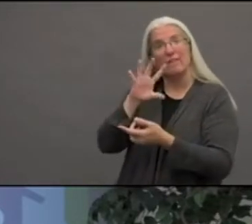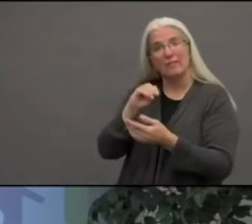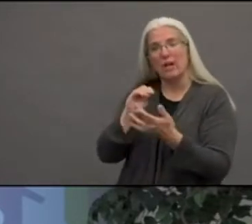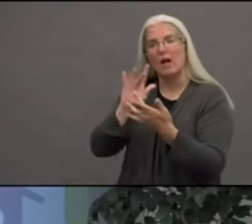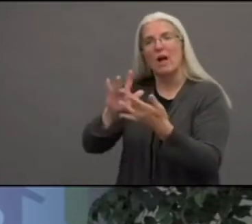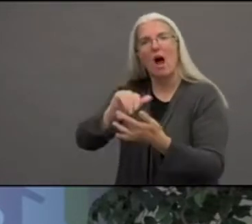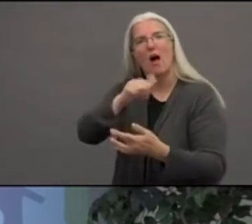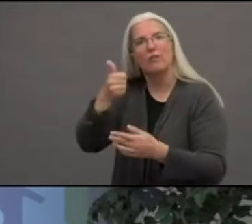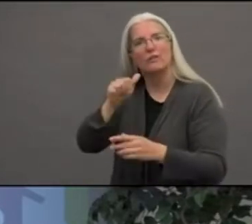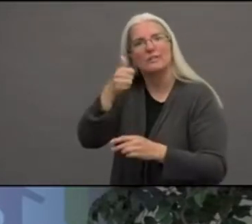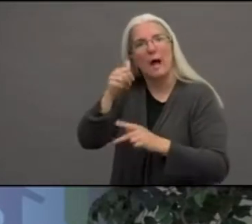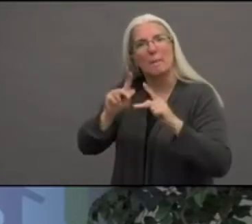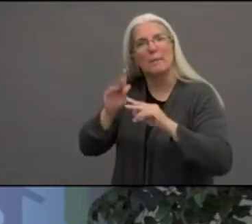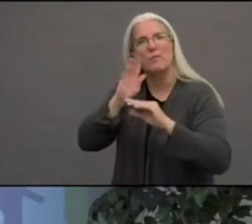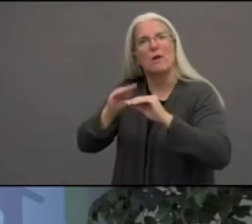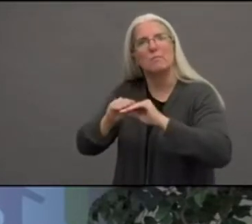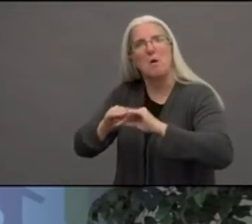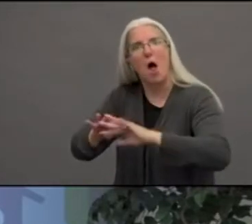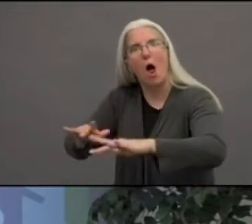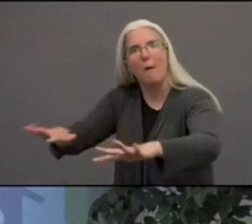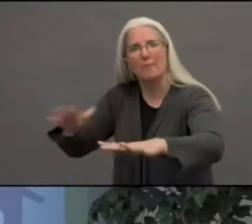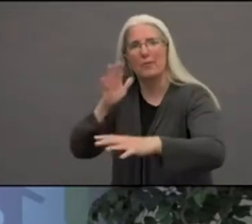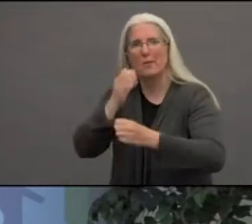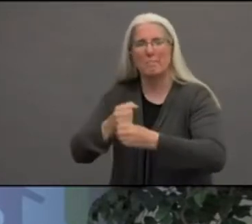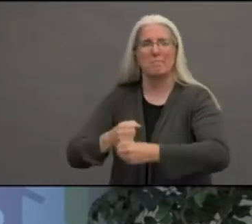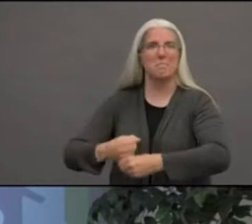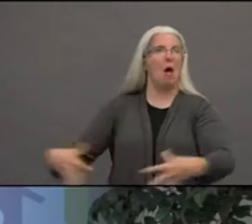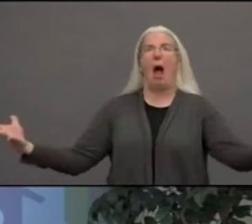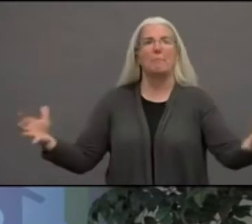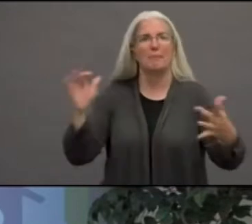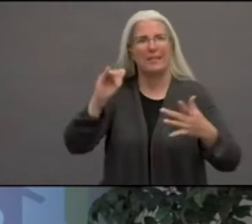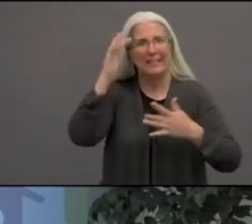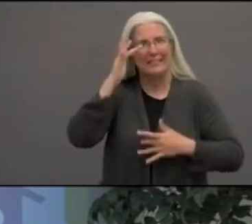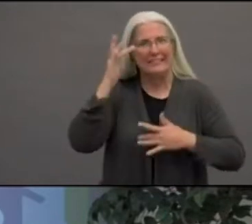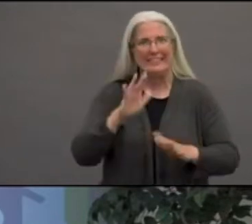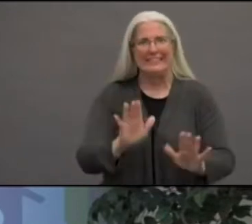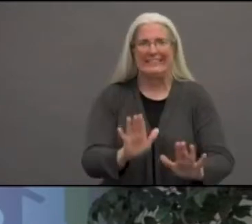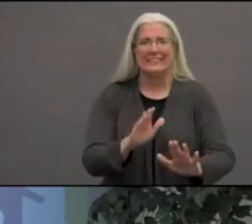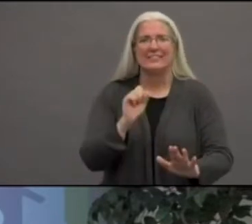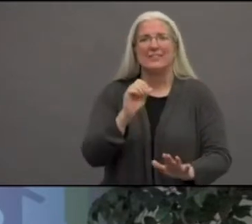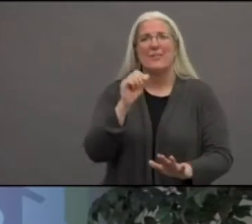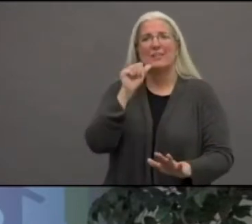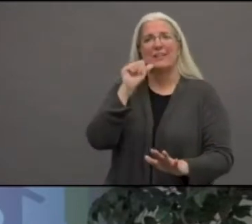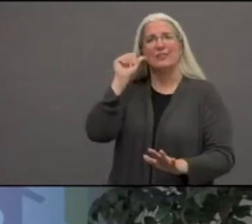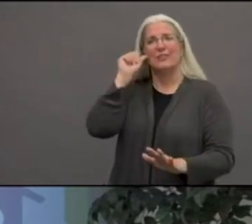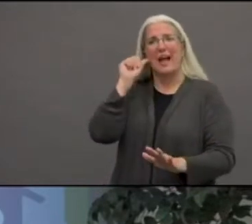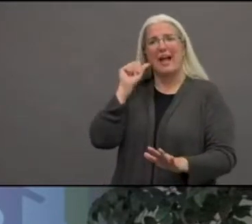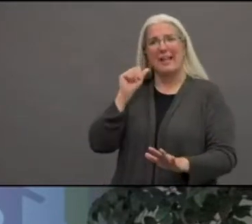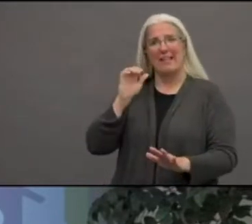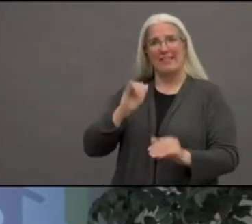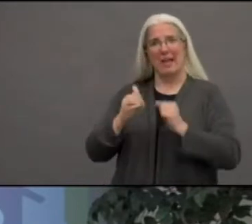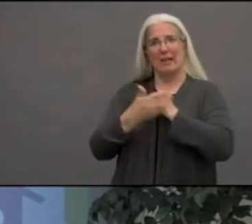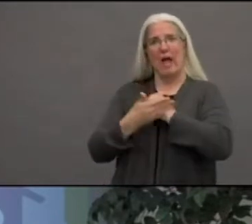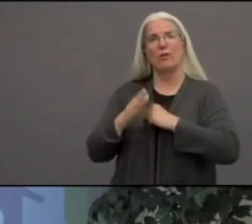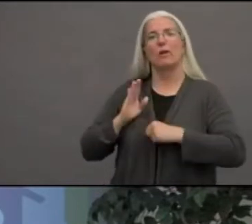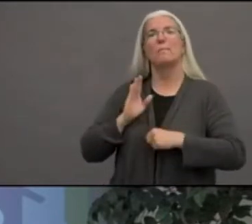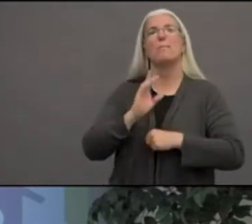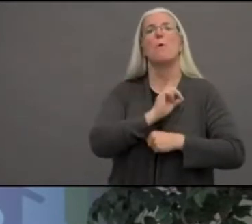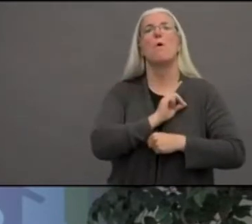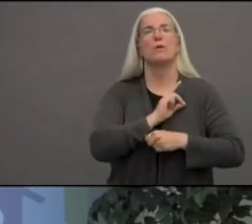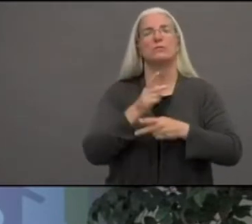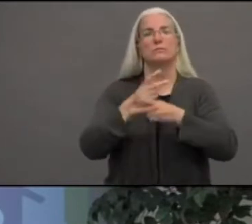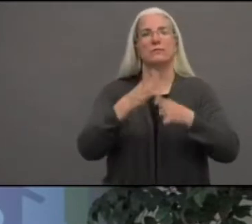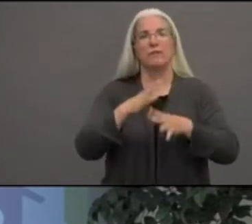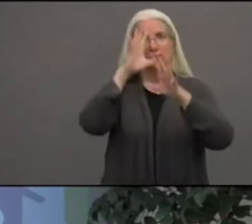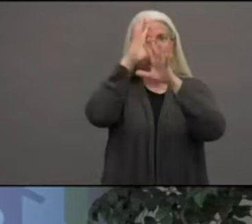are growing quickly here in the county. Just yesterday, Santa Clara County Board Supervisor President Cindy Chavez